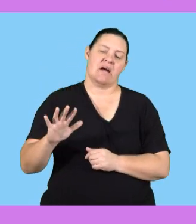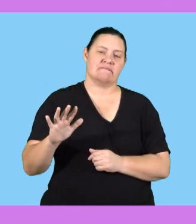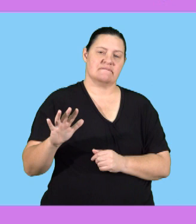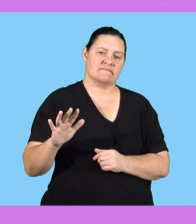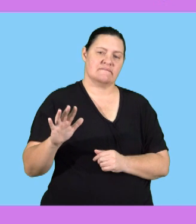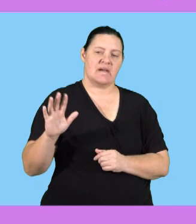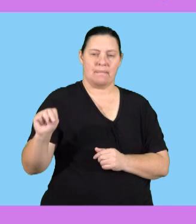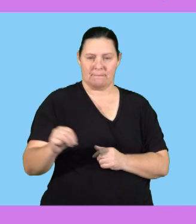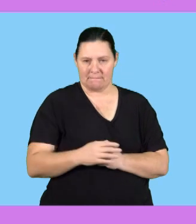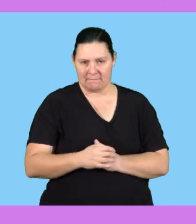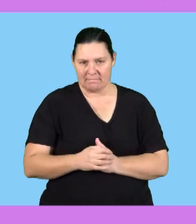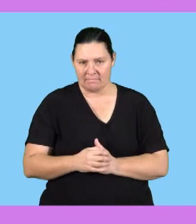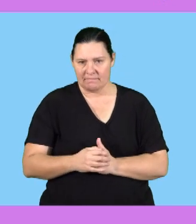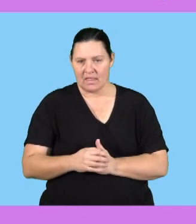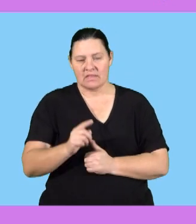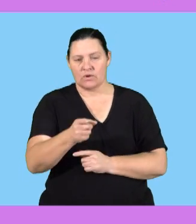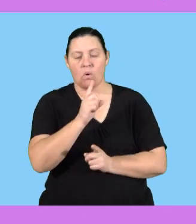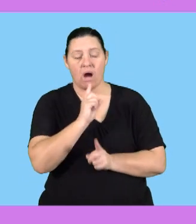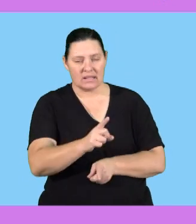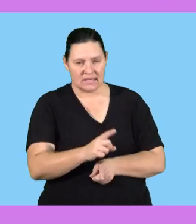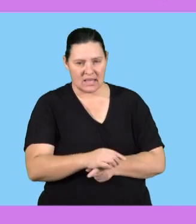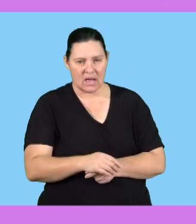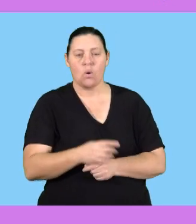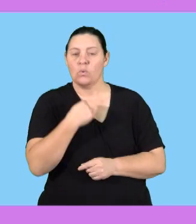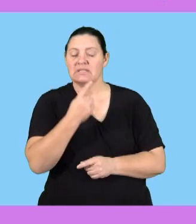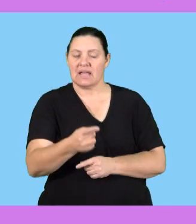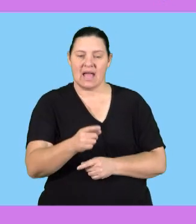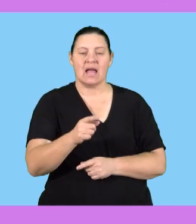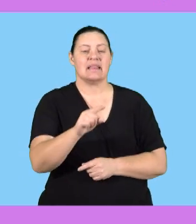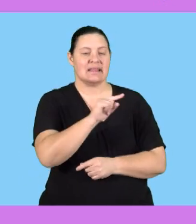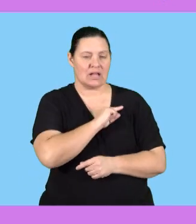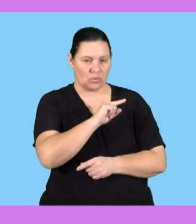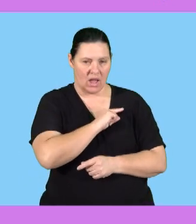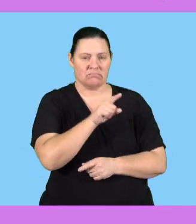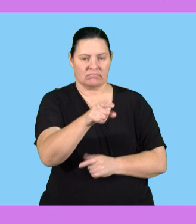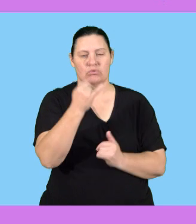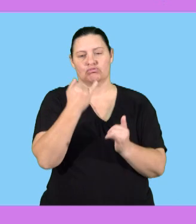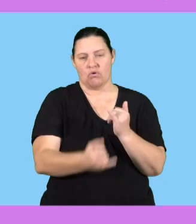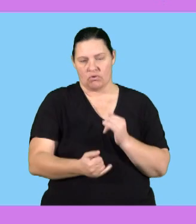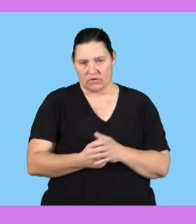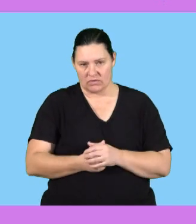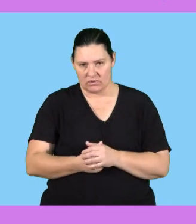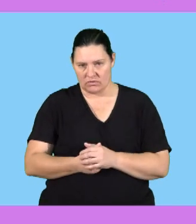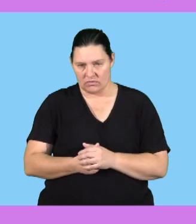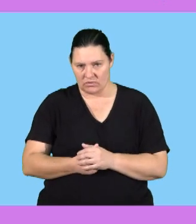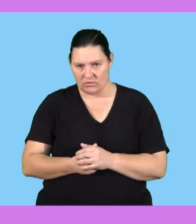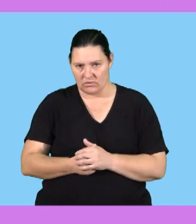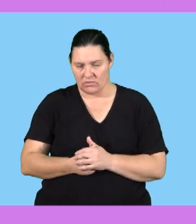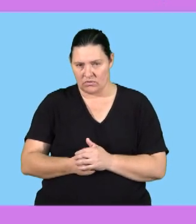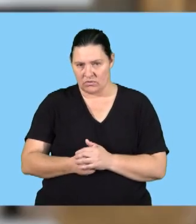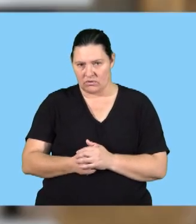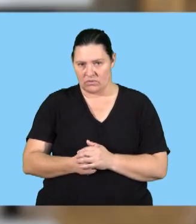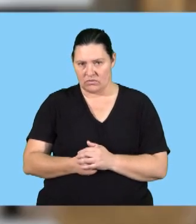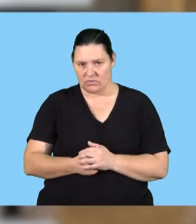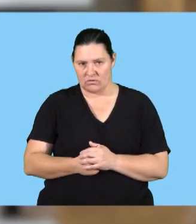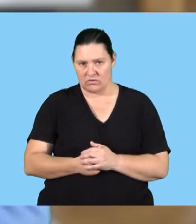2,35 meters. Then your answer is not the same as what Mrs. DeHarley indicated. We agree. That is